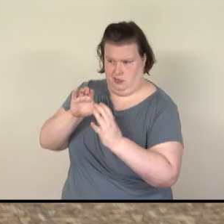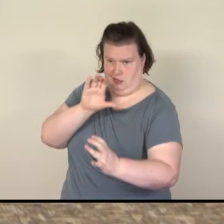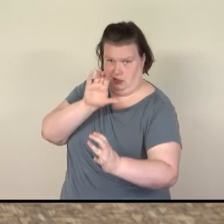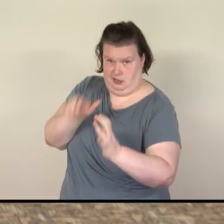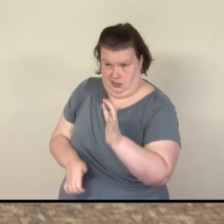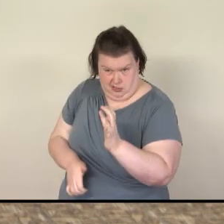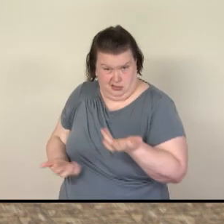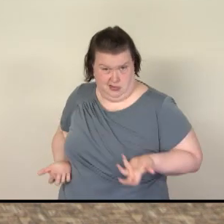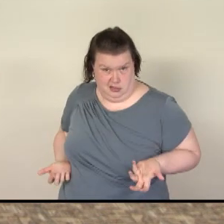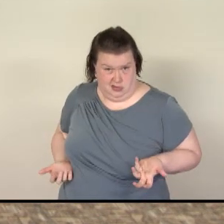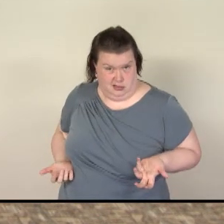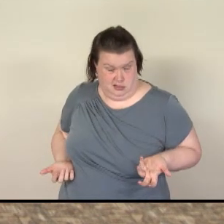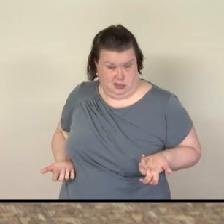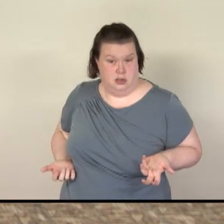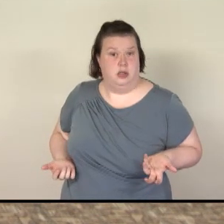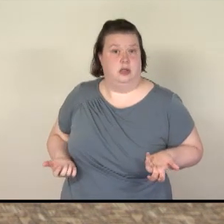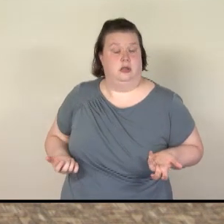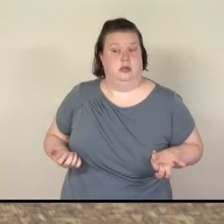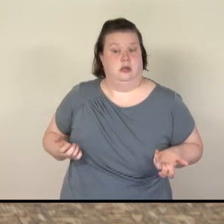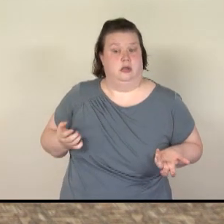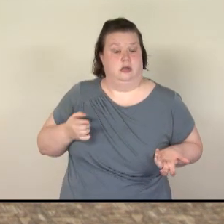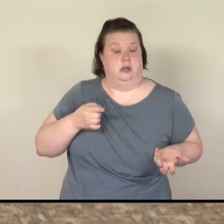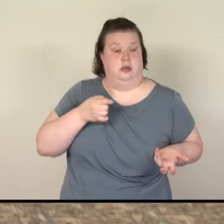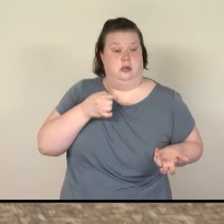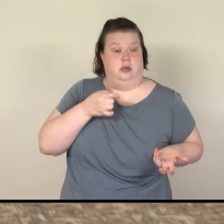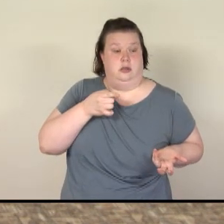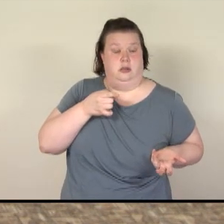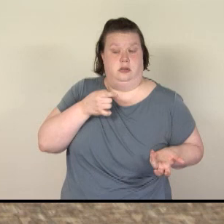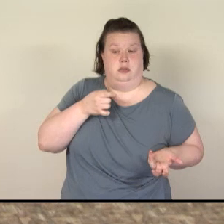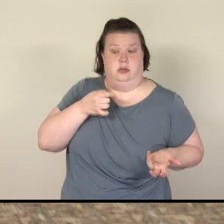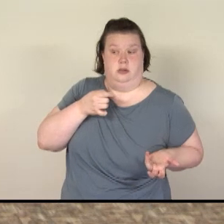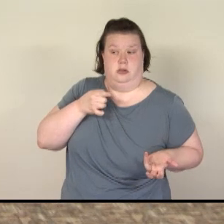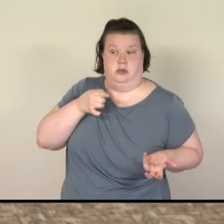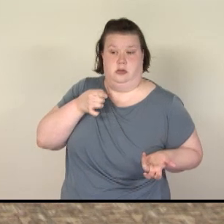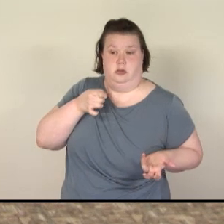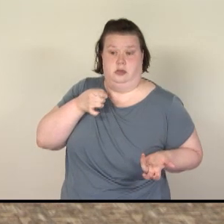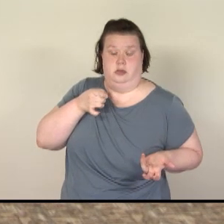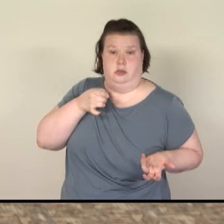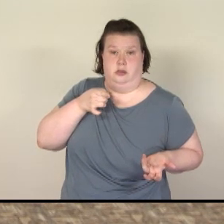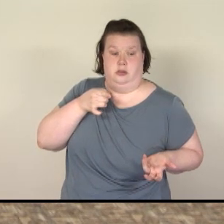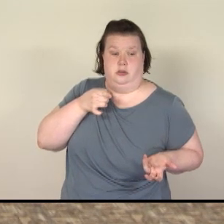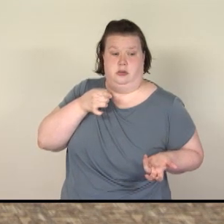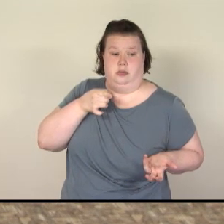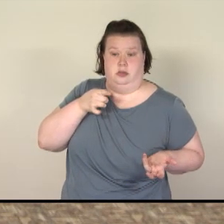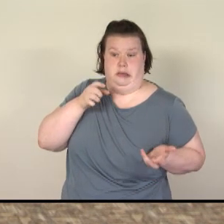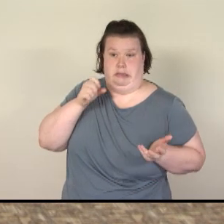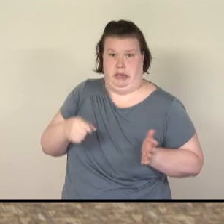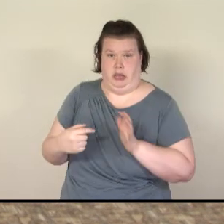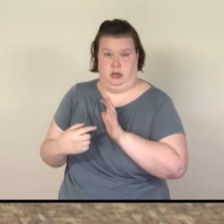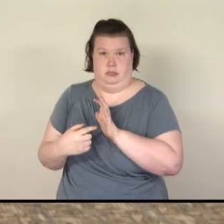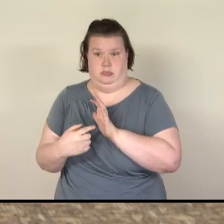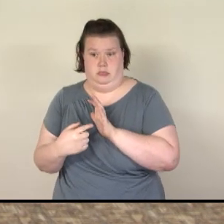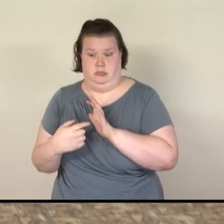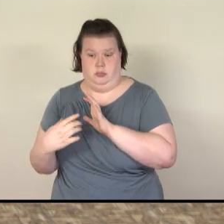Are they able to represent us in the back and forth that's necessary with the other